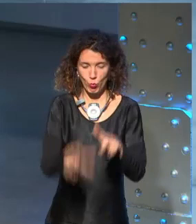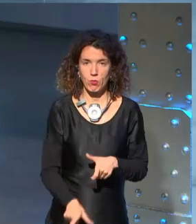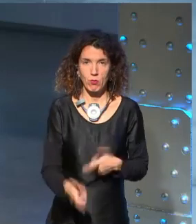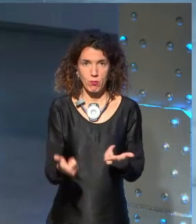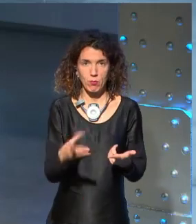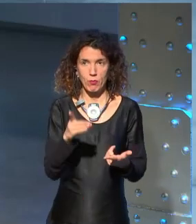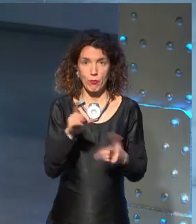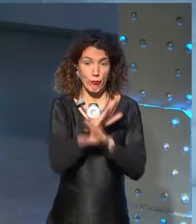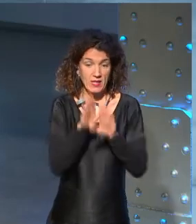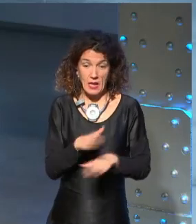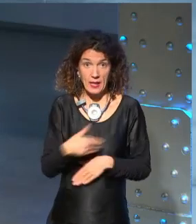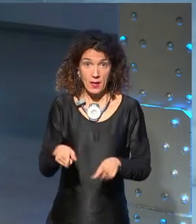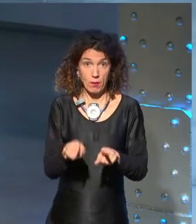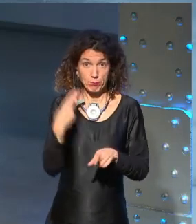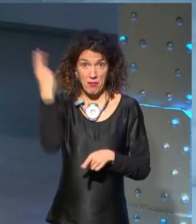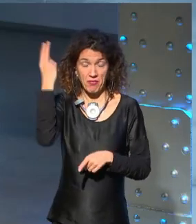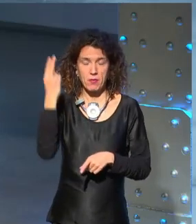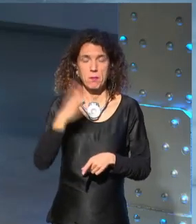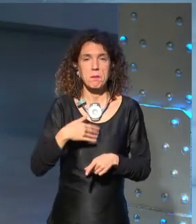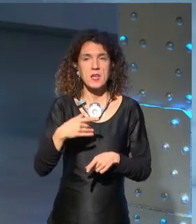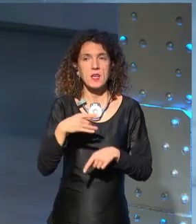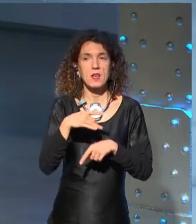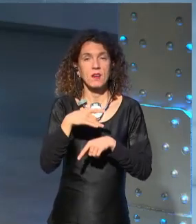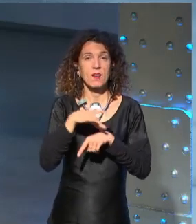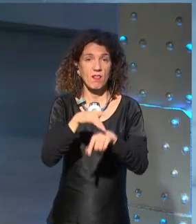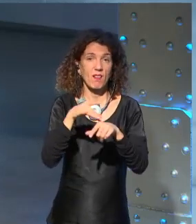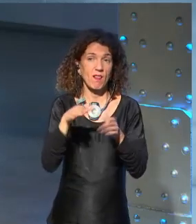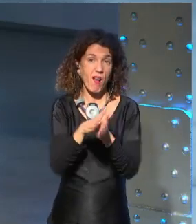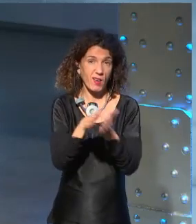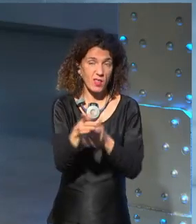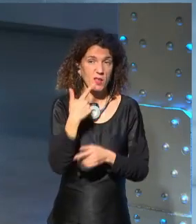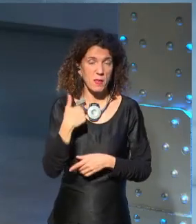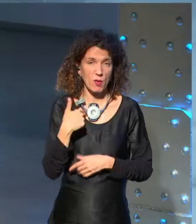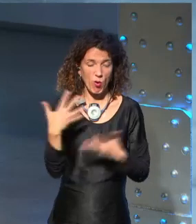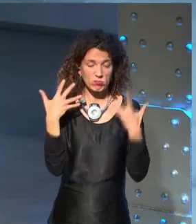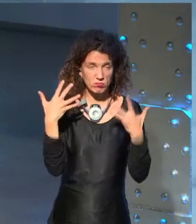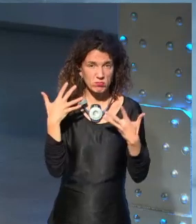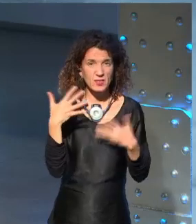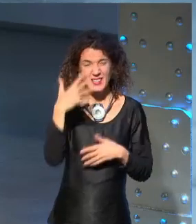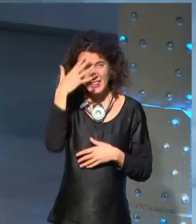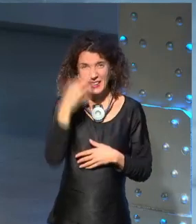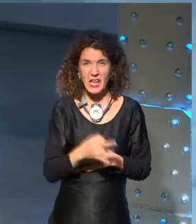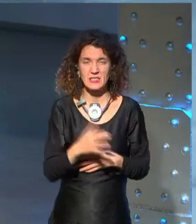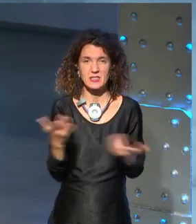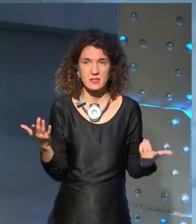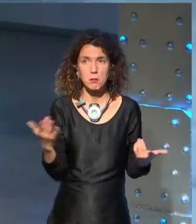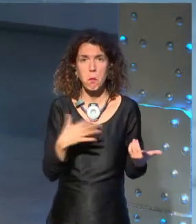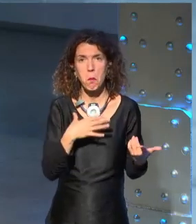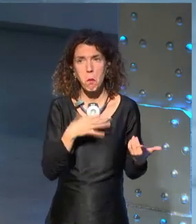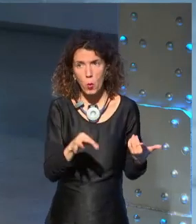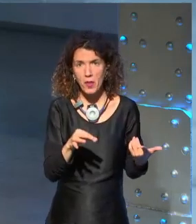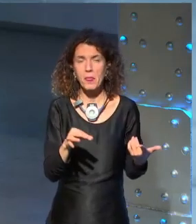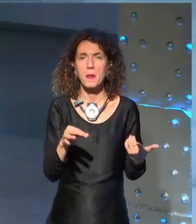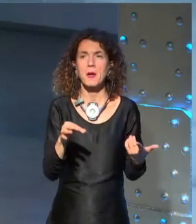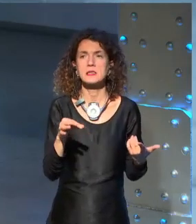ending. And then my agent said, do you think he might be involved in maybe some more mysteries? Do you think